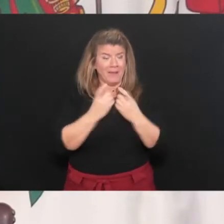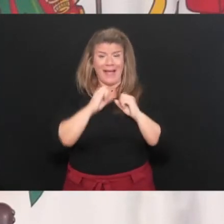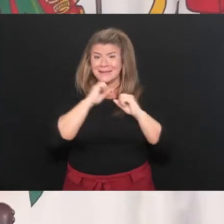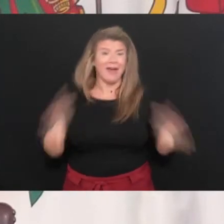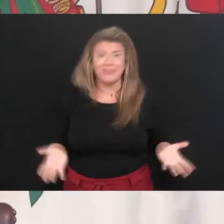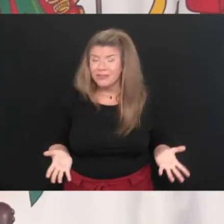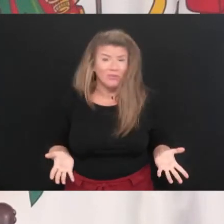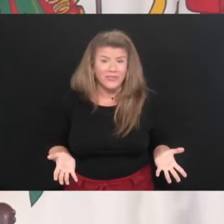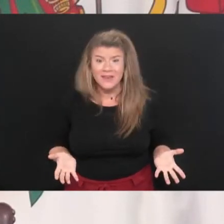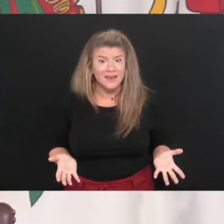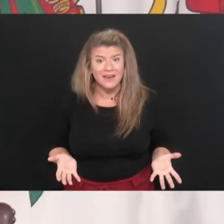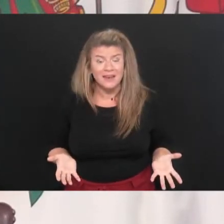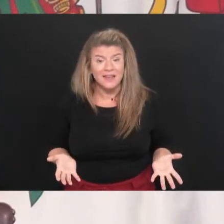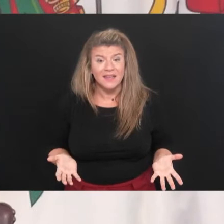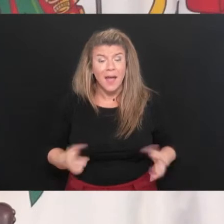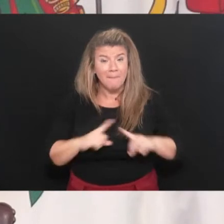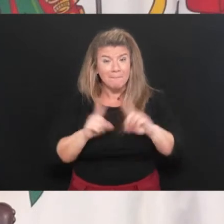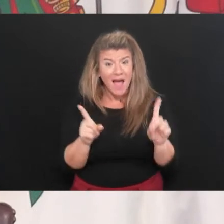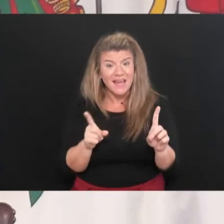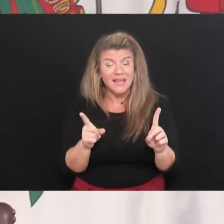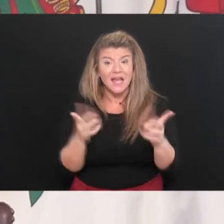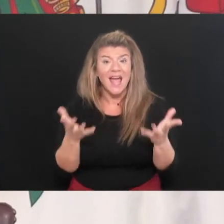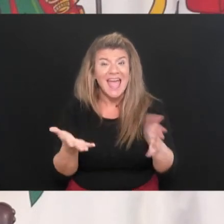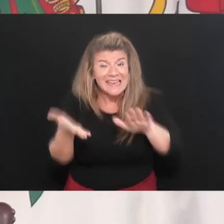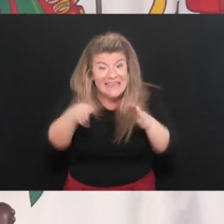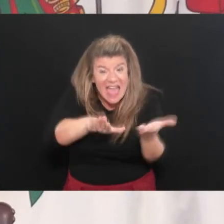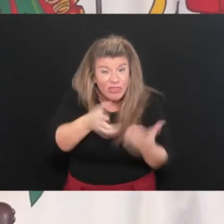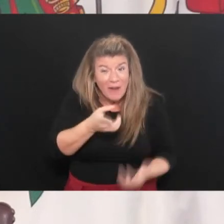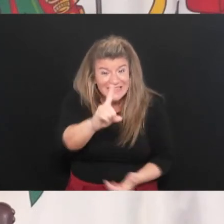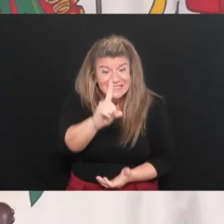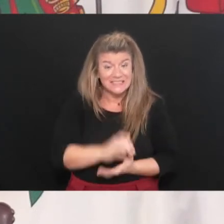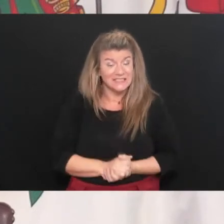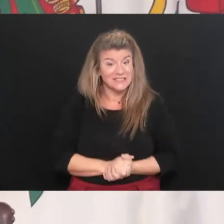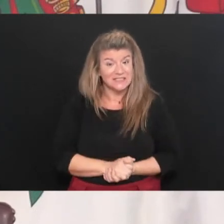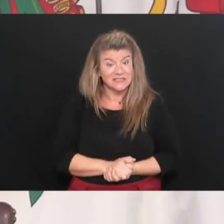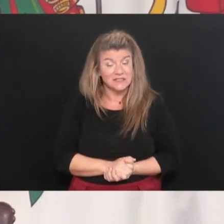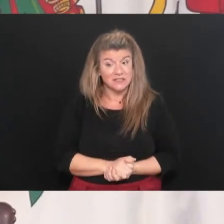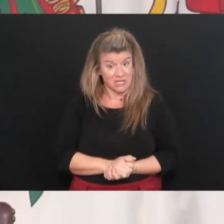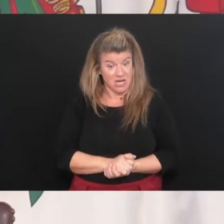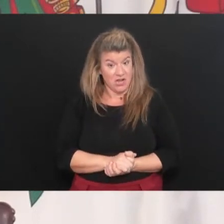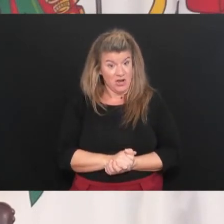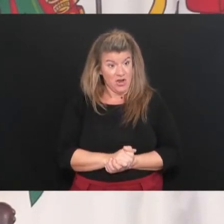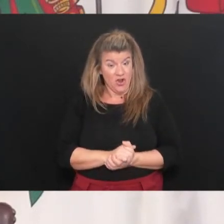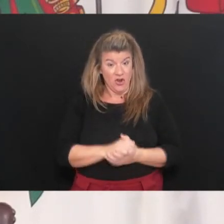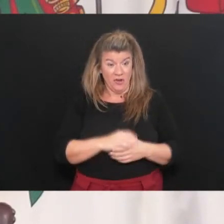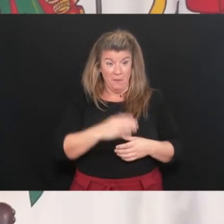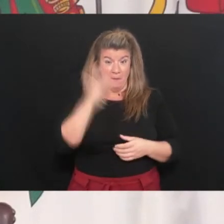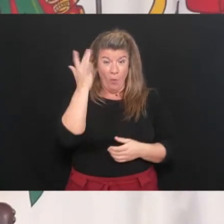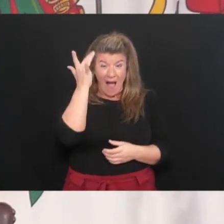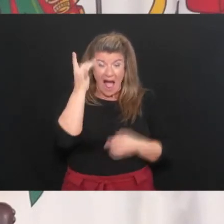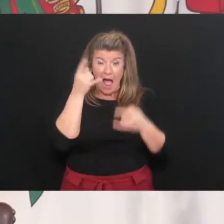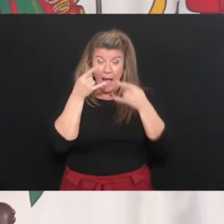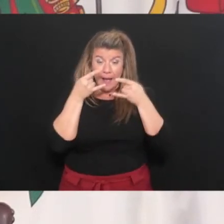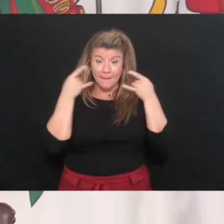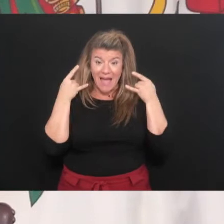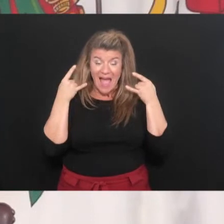God's sakes a-living, death threats over a mask?